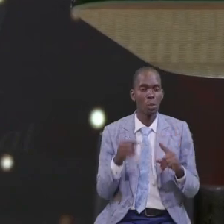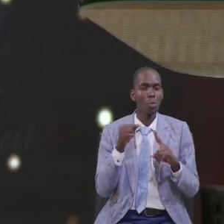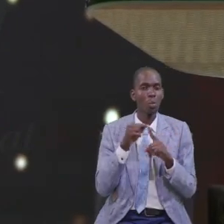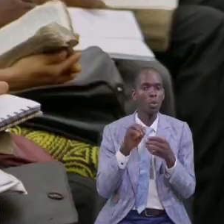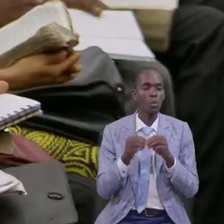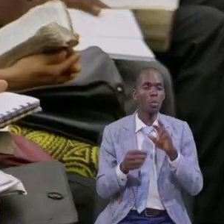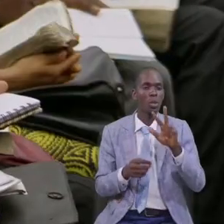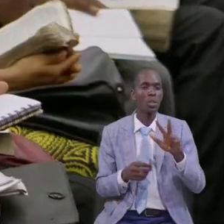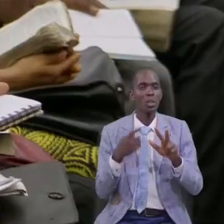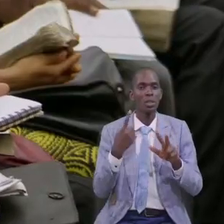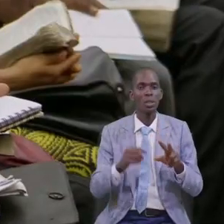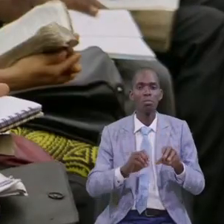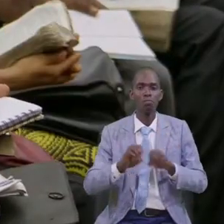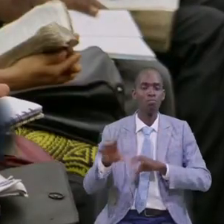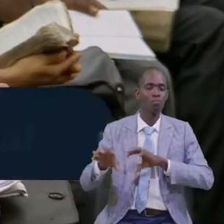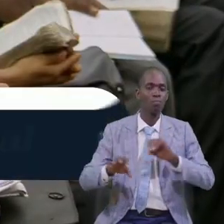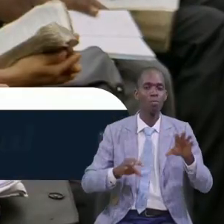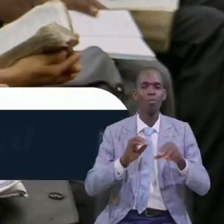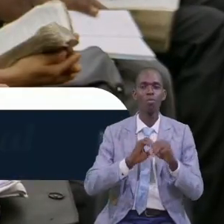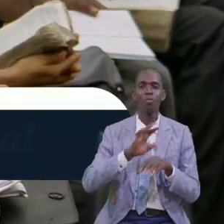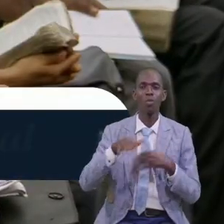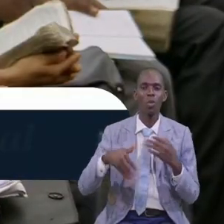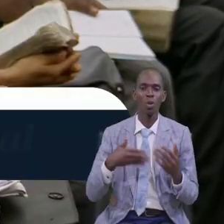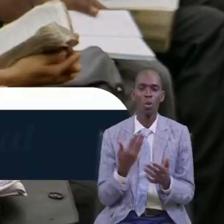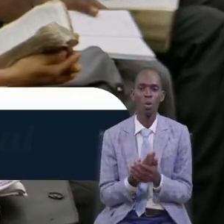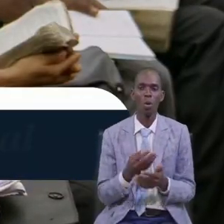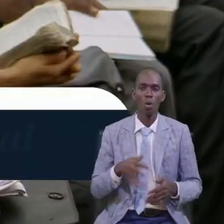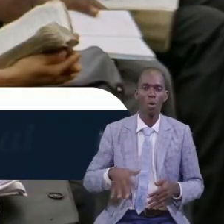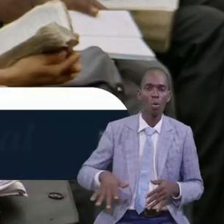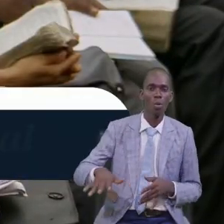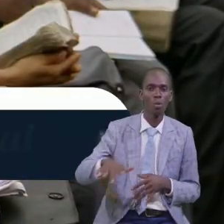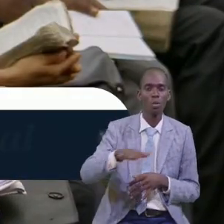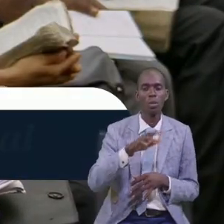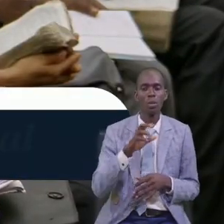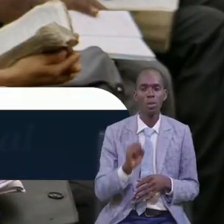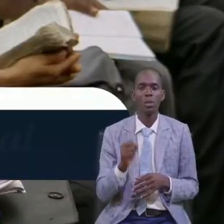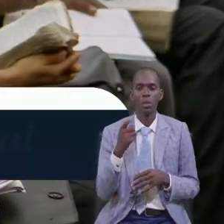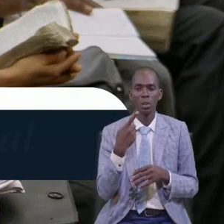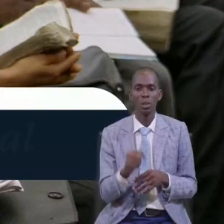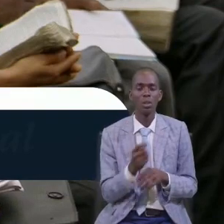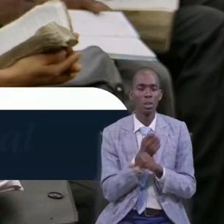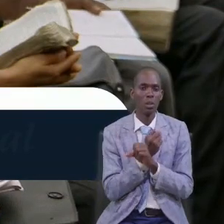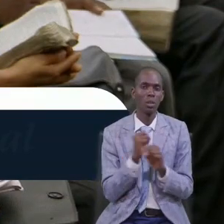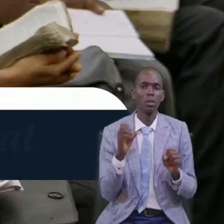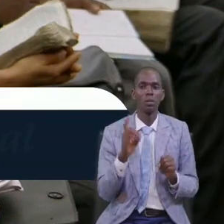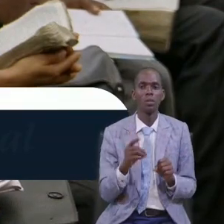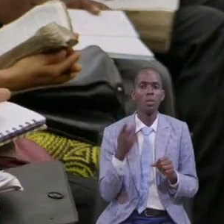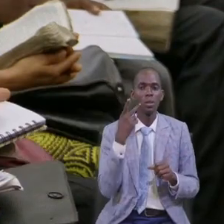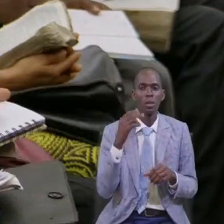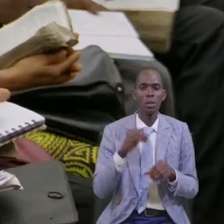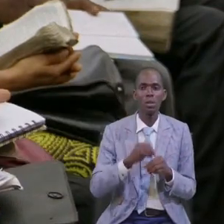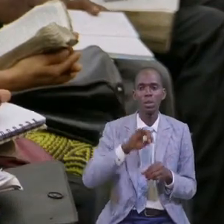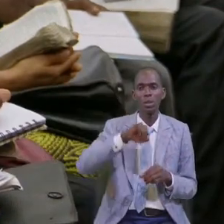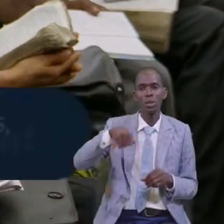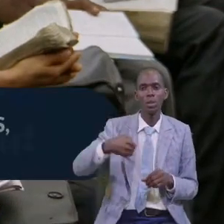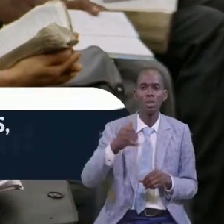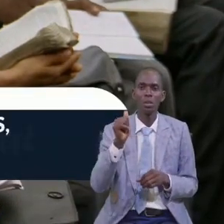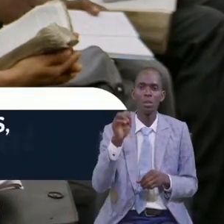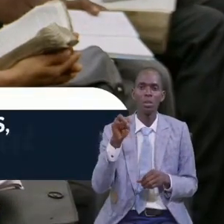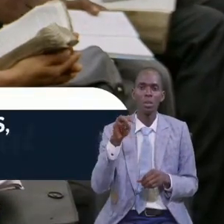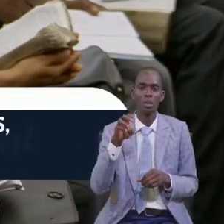the scattered in all lands, the justified. We're coming back to James chapter